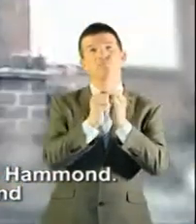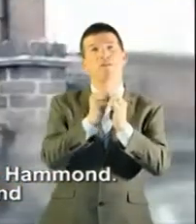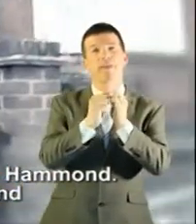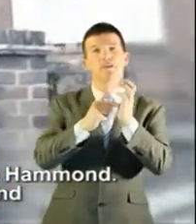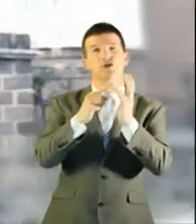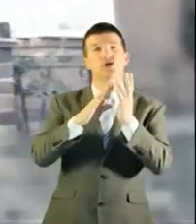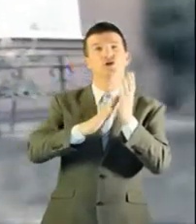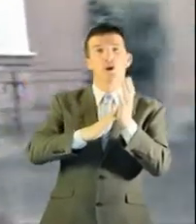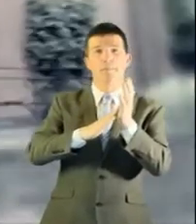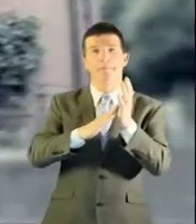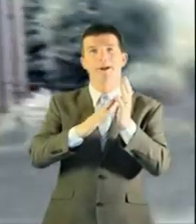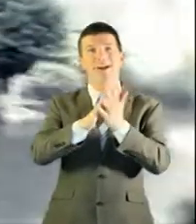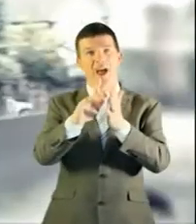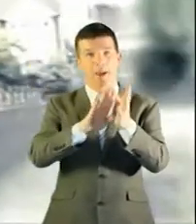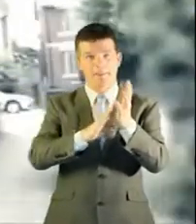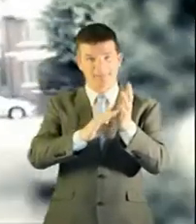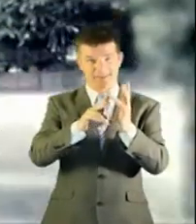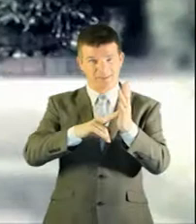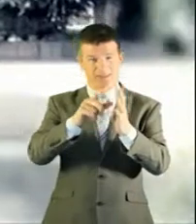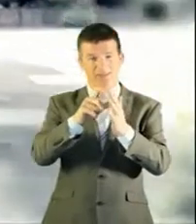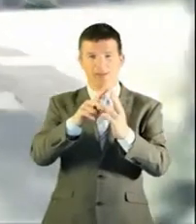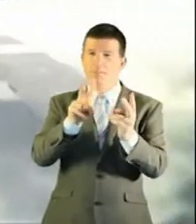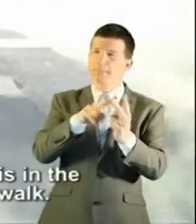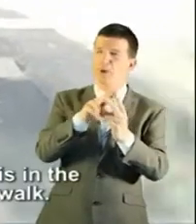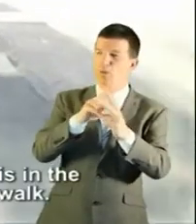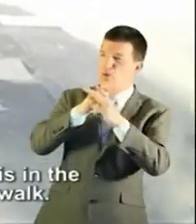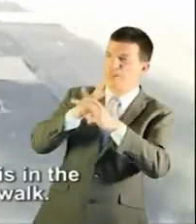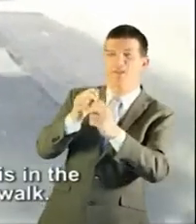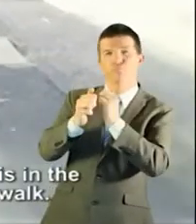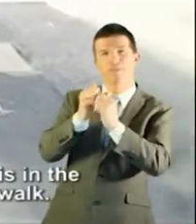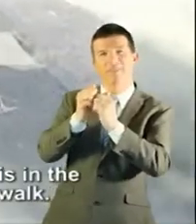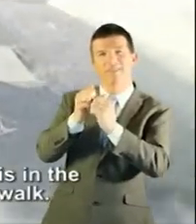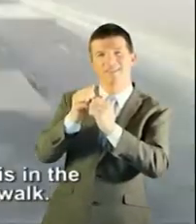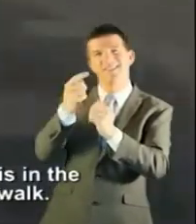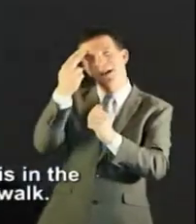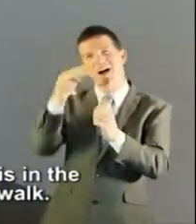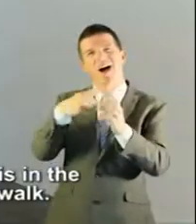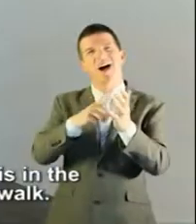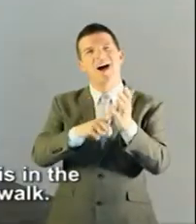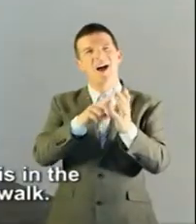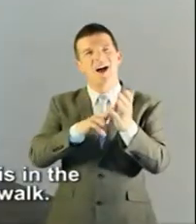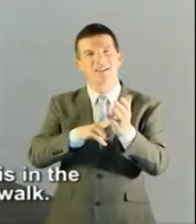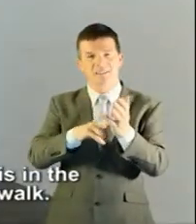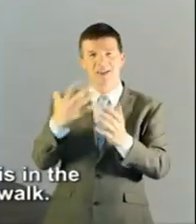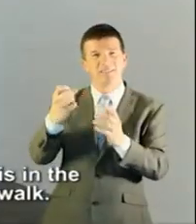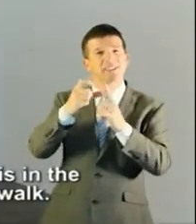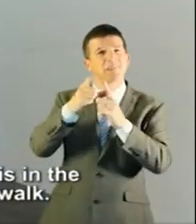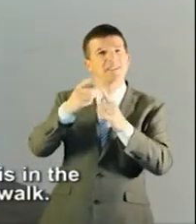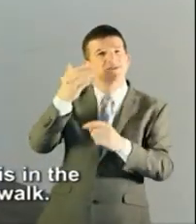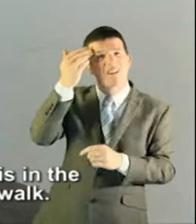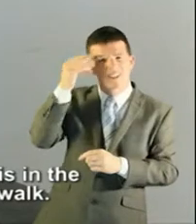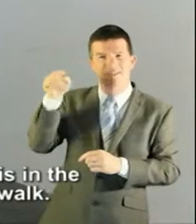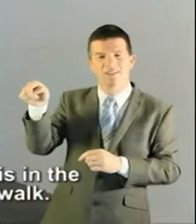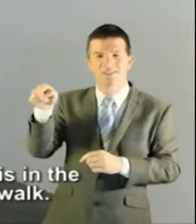brother Alan Hammond, who has dementia. With his dementia, he sometimes forgets where he is in the here and now,